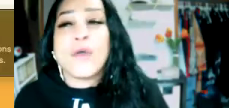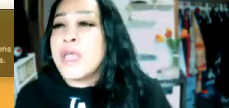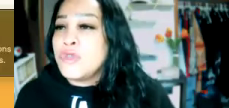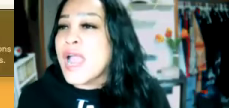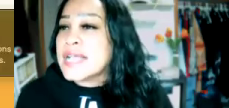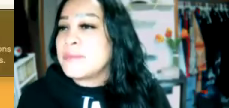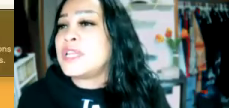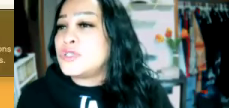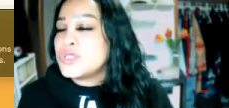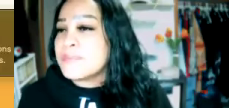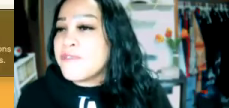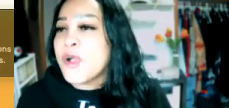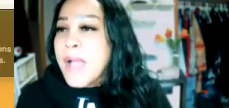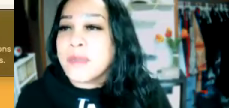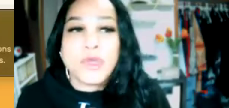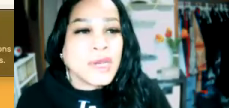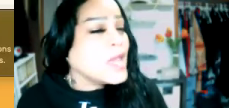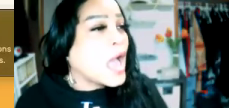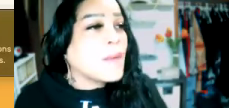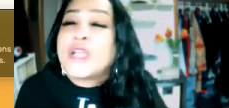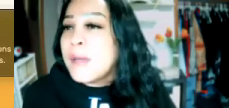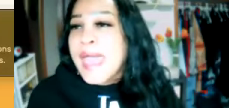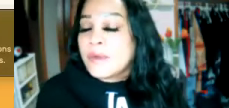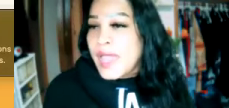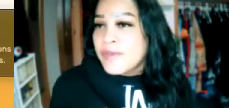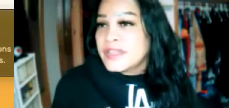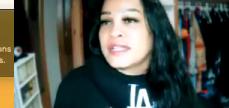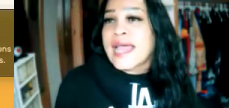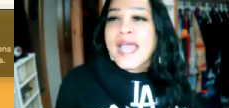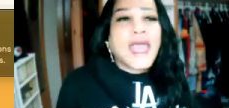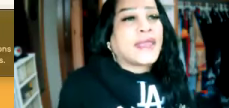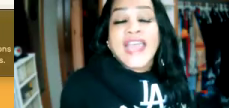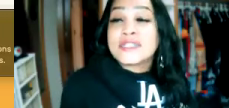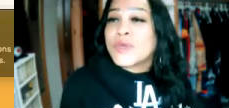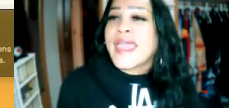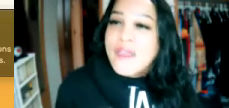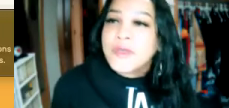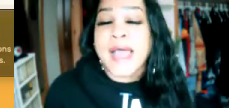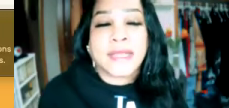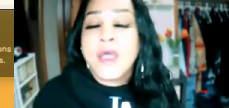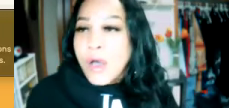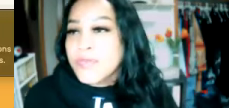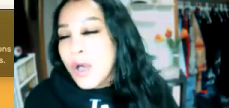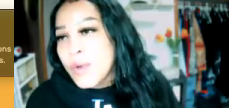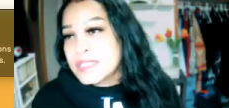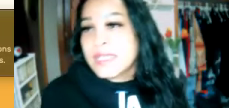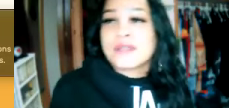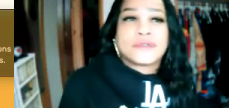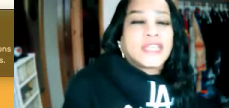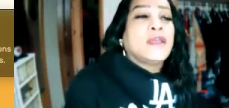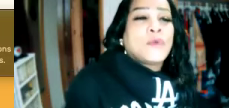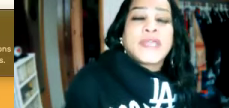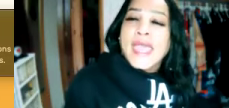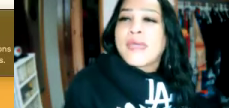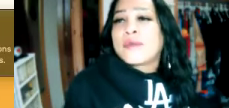And now you're asking me to do something for my community. I'm going to come at it with everything that I got. And that's what everybody on the OAC